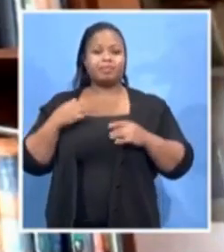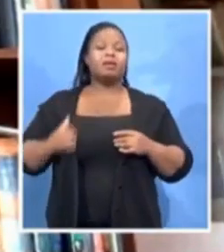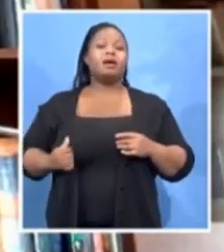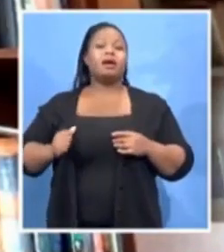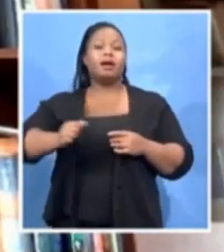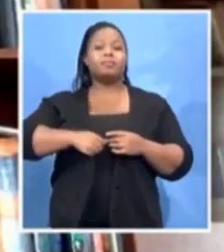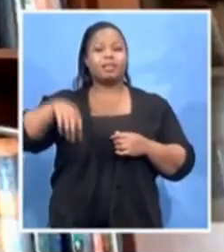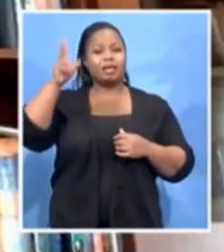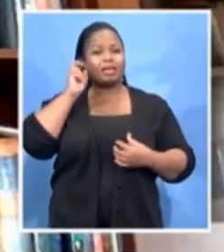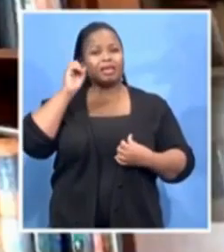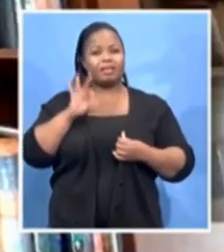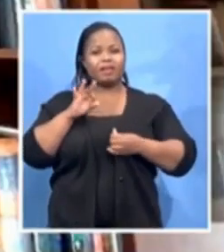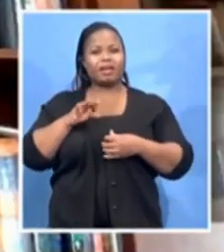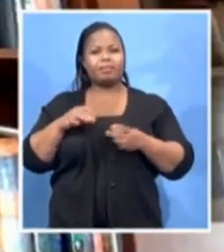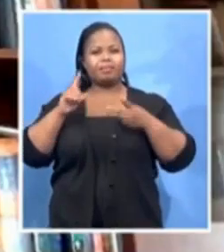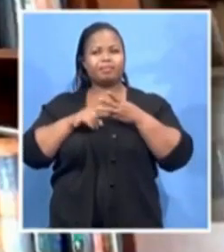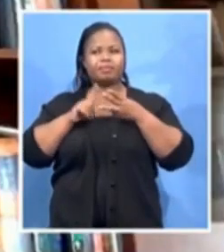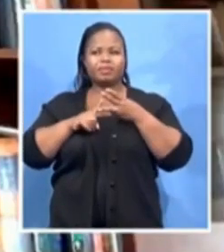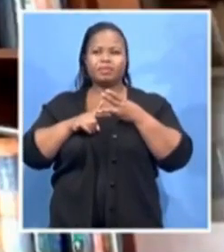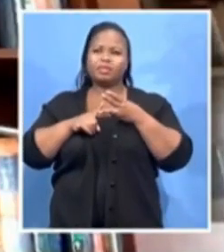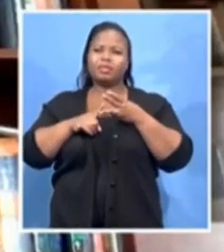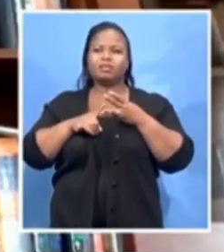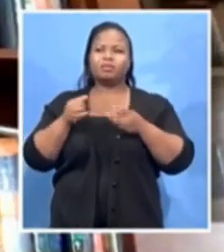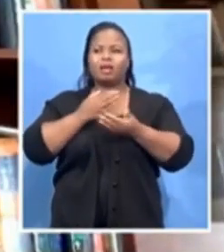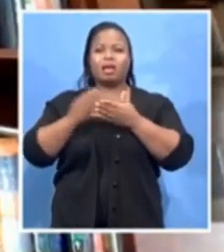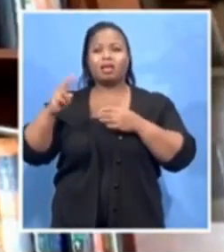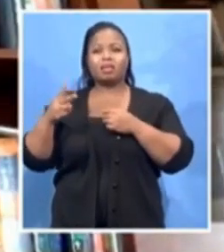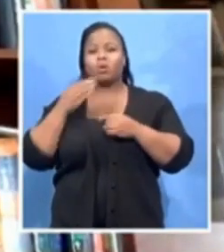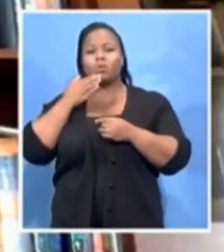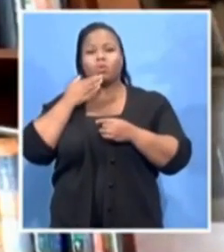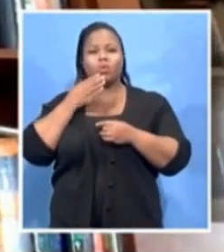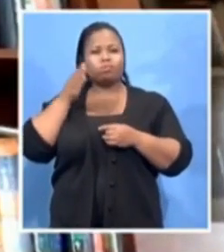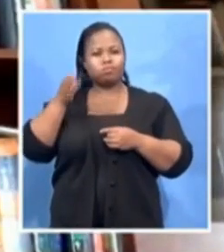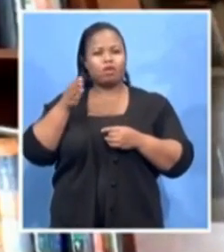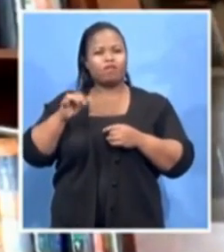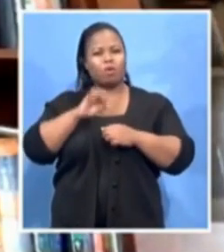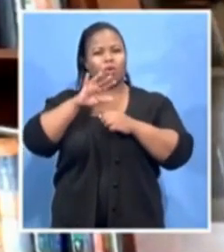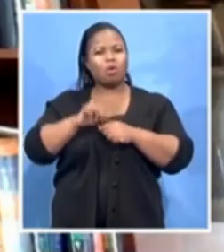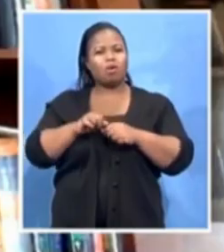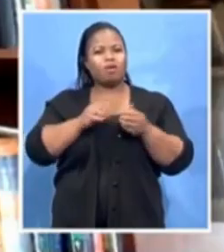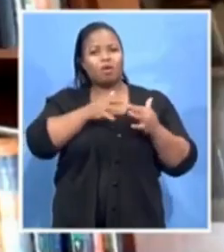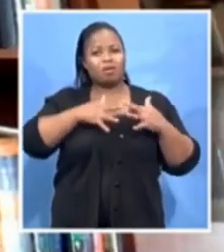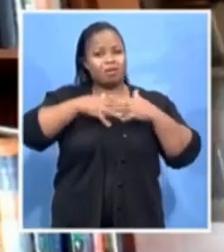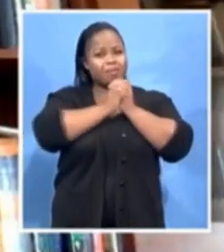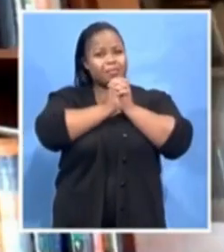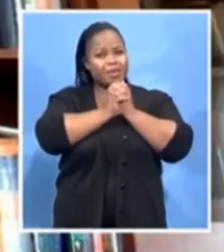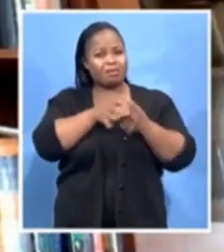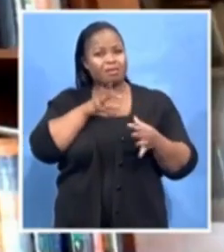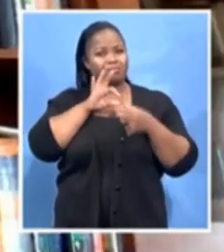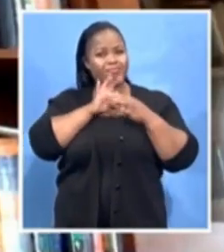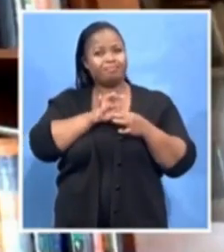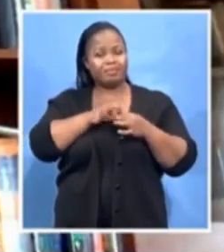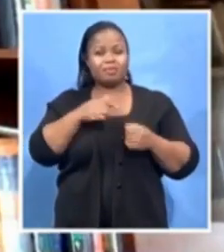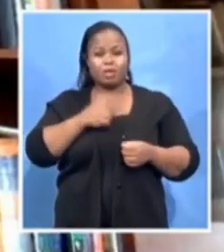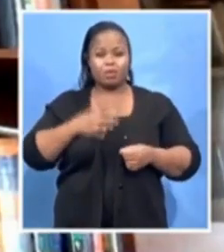also candidates for Pan-Africanism. Permit me to remind my audience and you, kith and kin